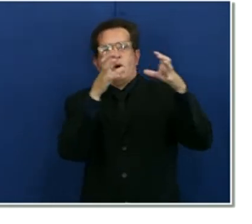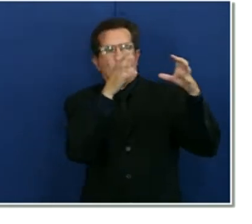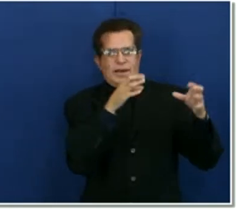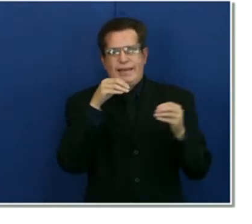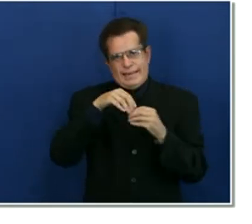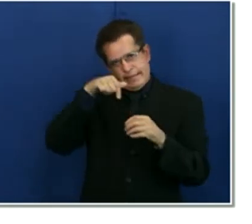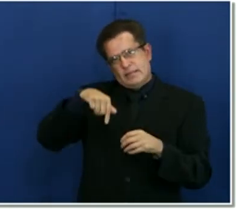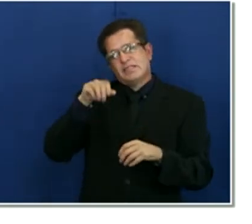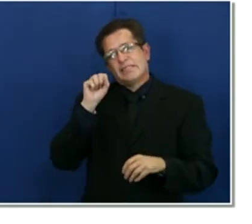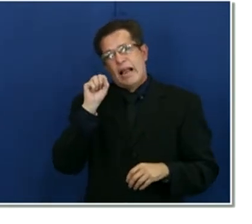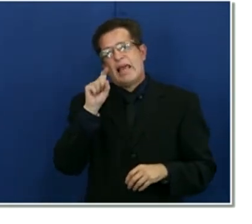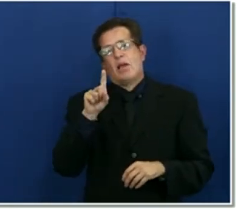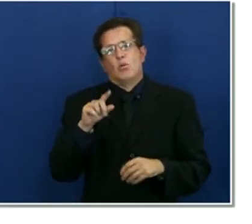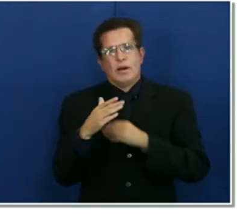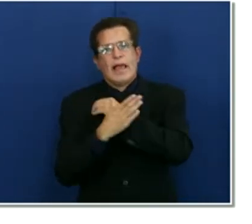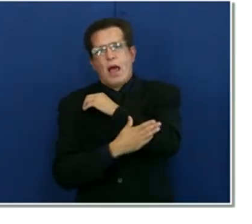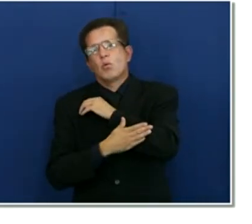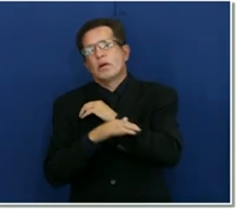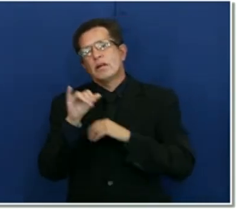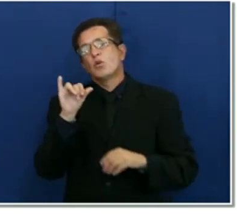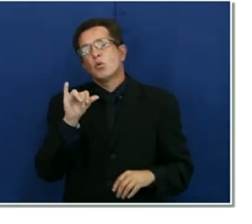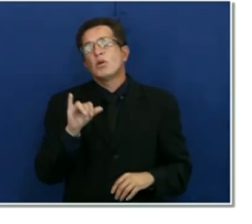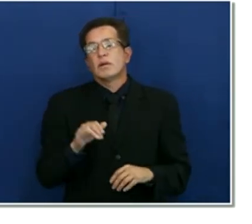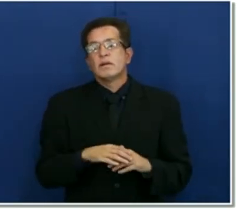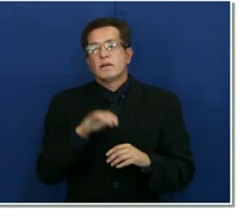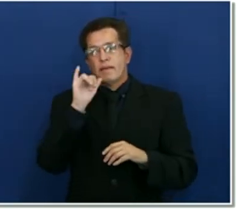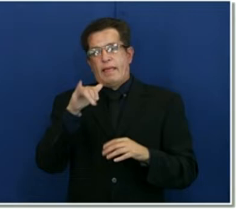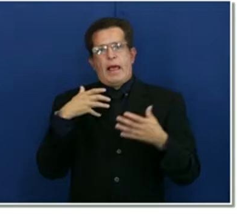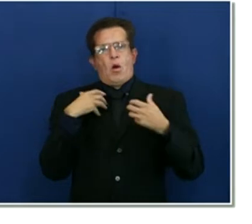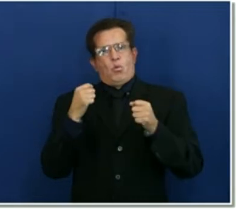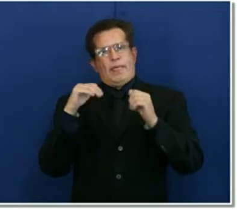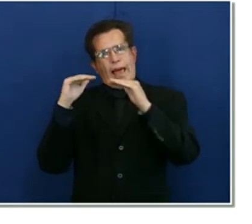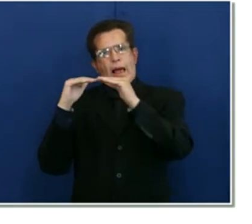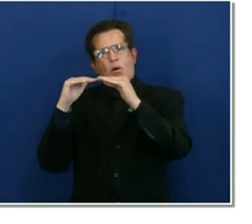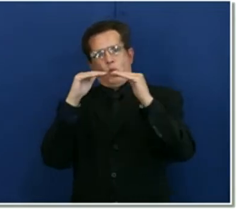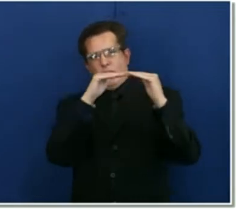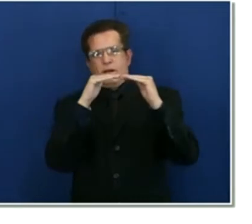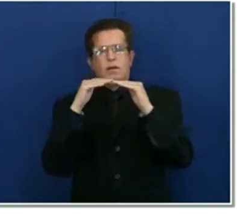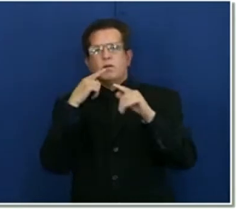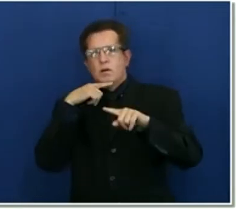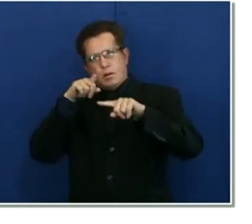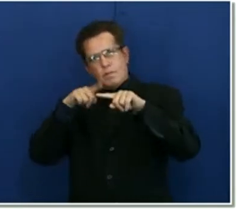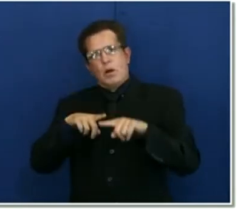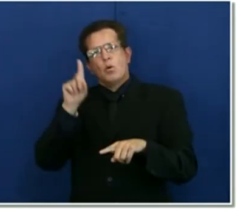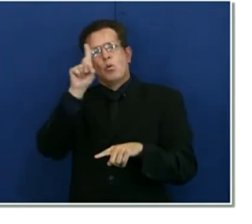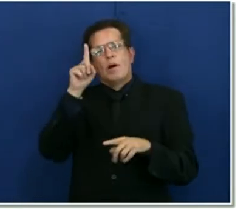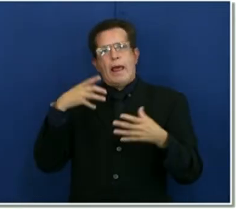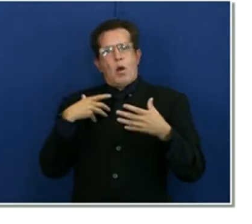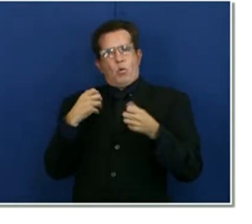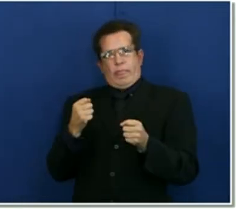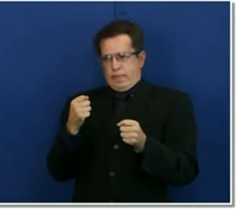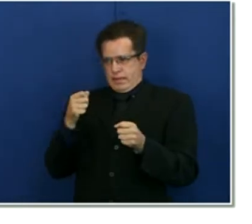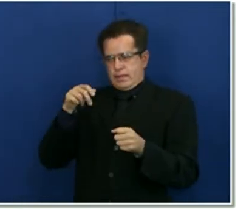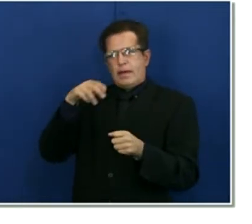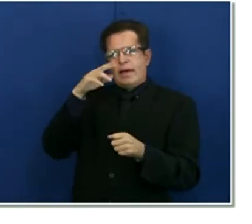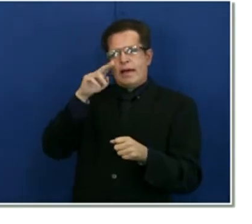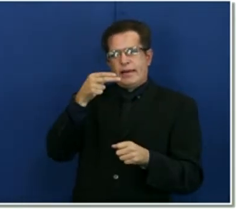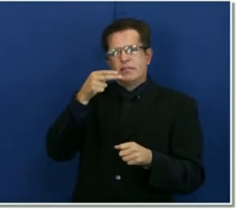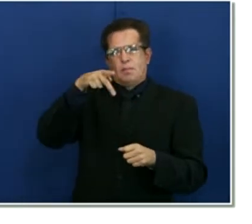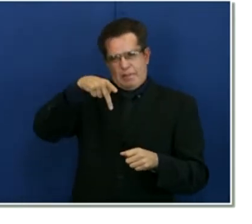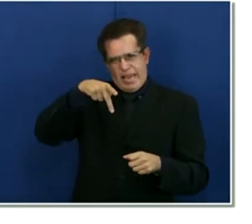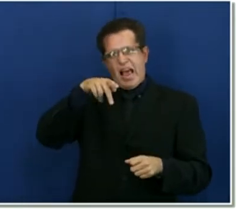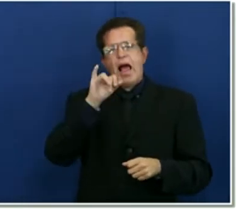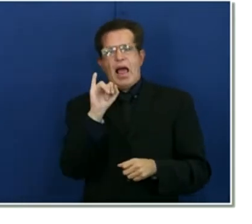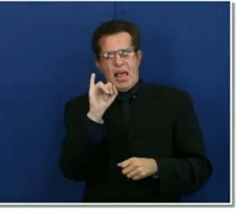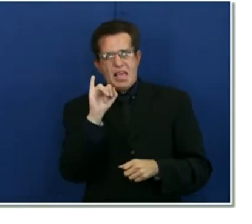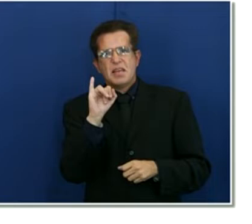status. The county's health equity metric is based on the Healthy Places Index, or HPI, which is